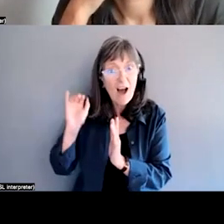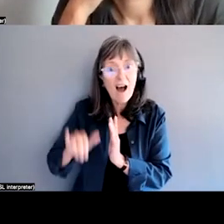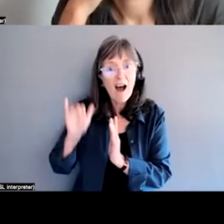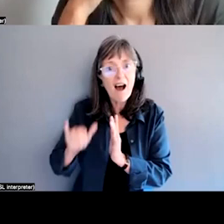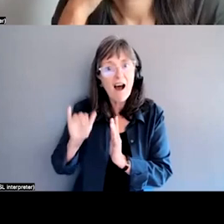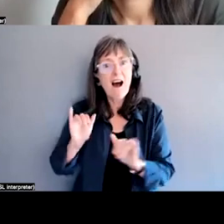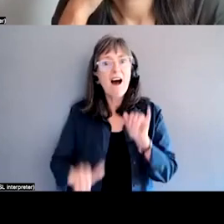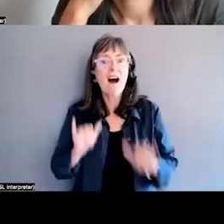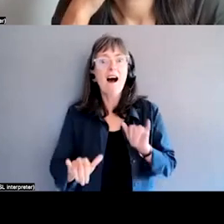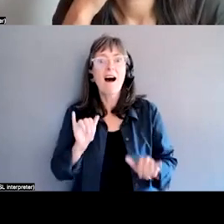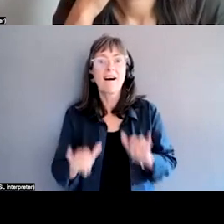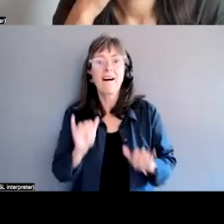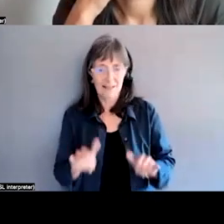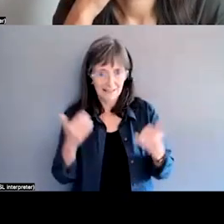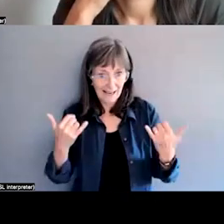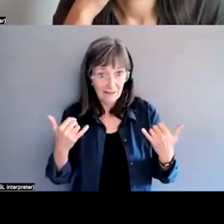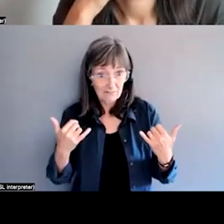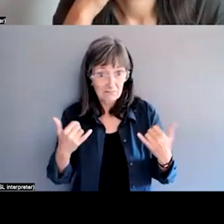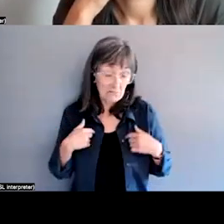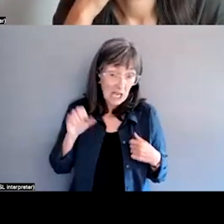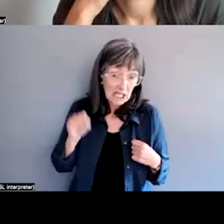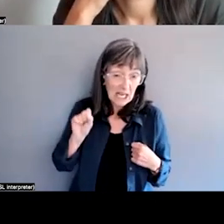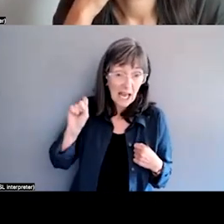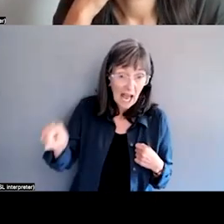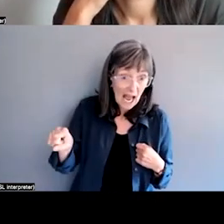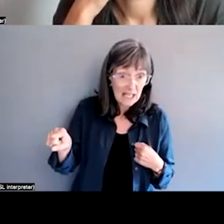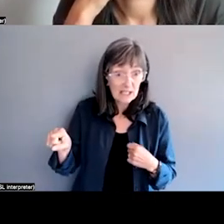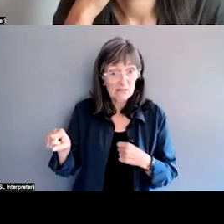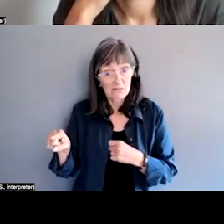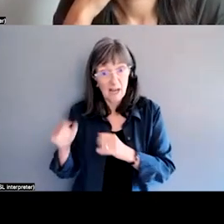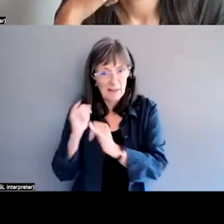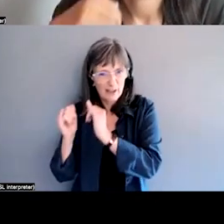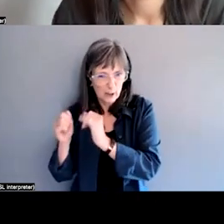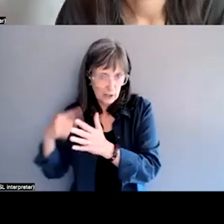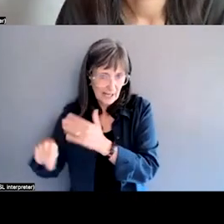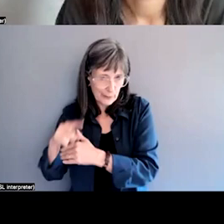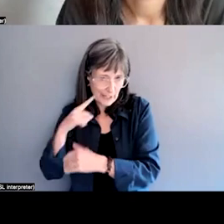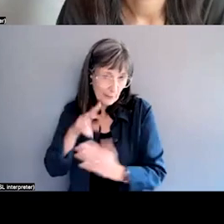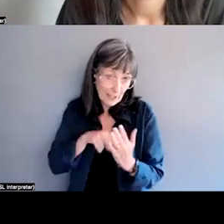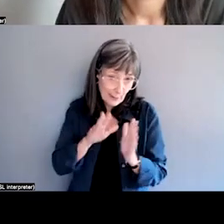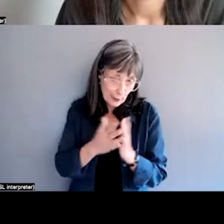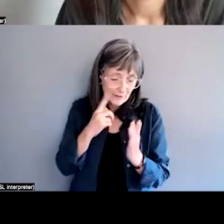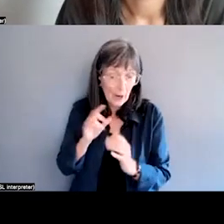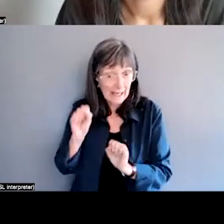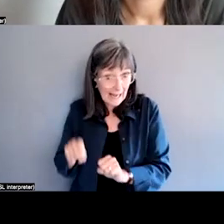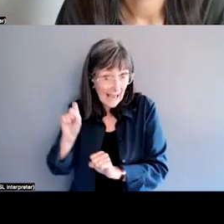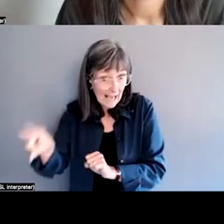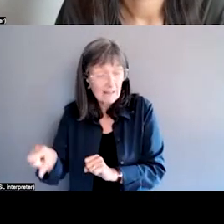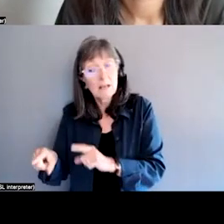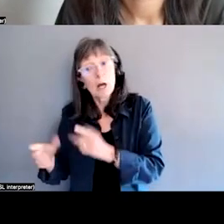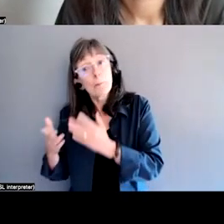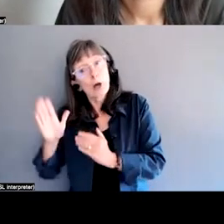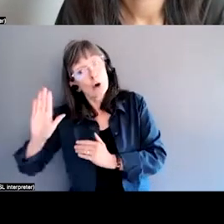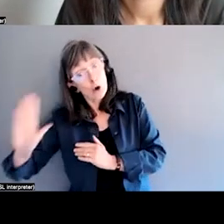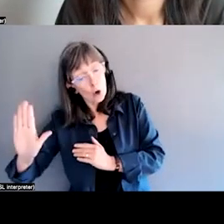depending on, like, I can ask Jean Hanf Corlitz, I'm interviewing her next week, that's why I'm reading it. She may have feelings about what the most